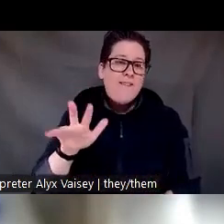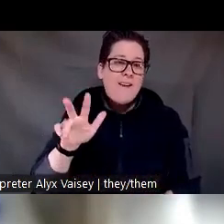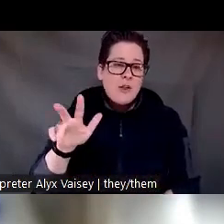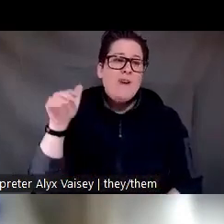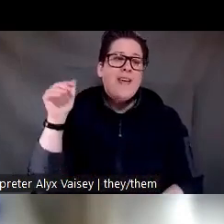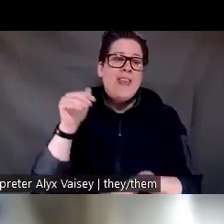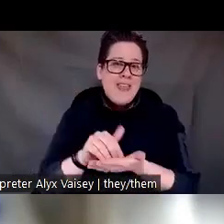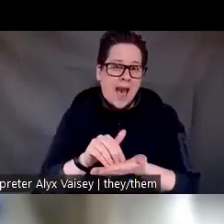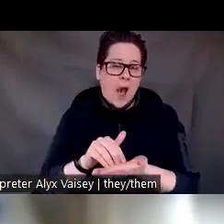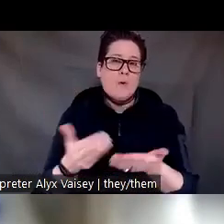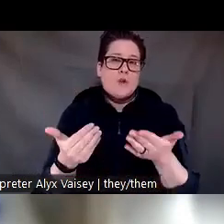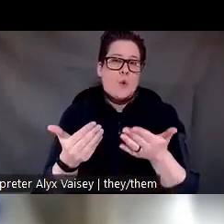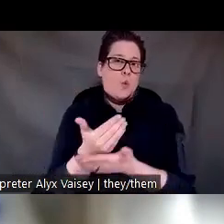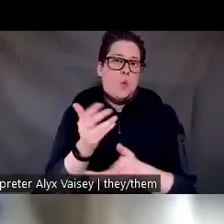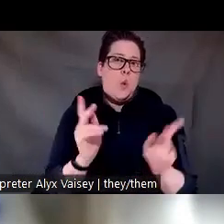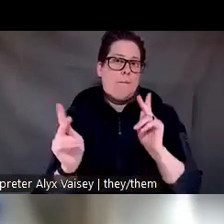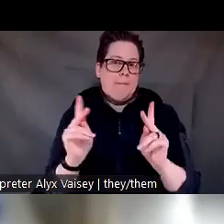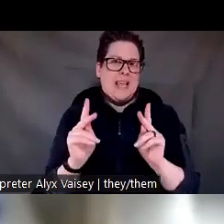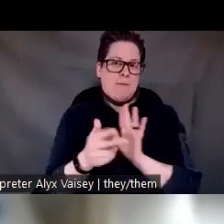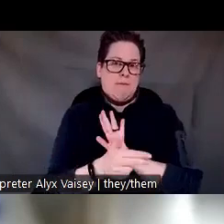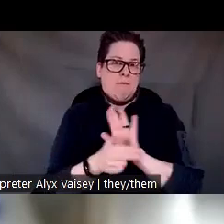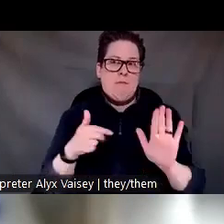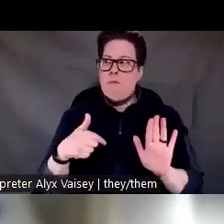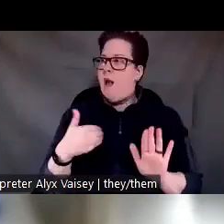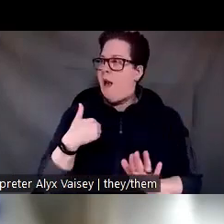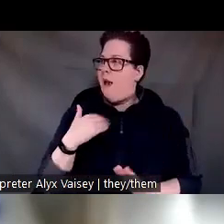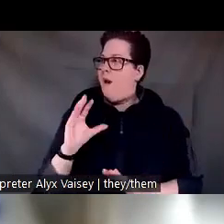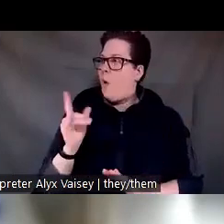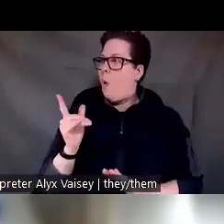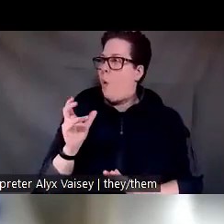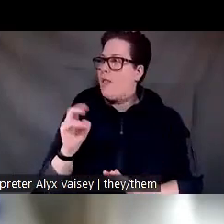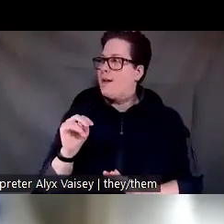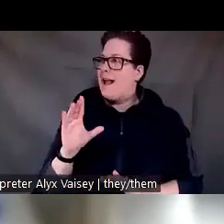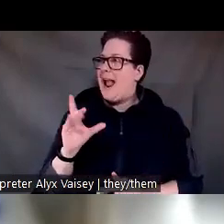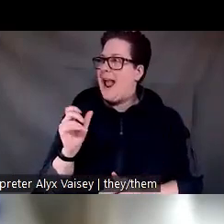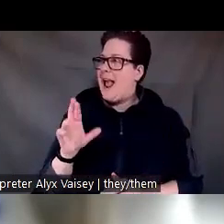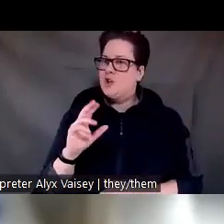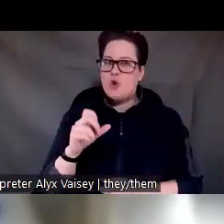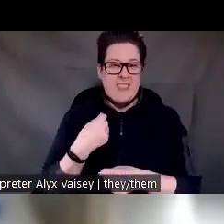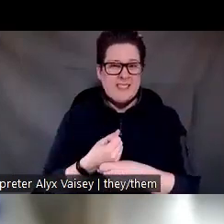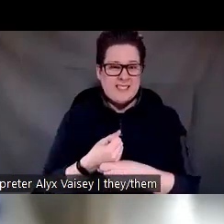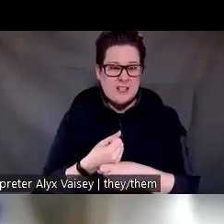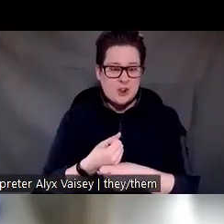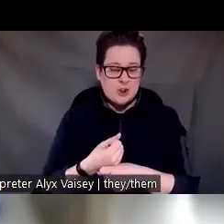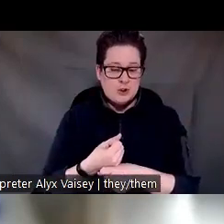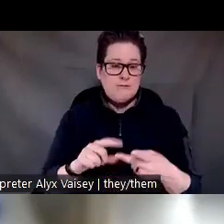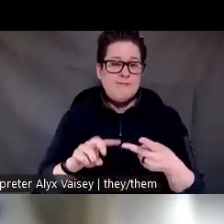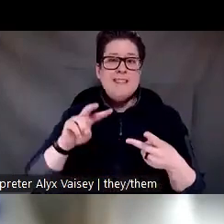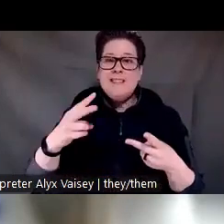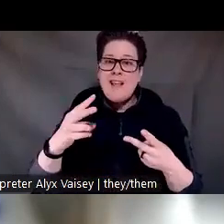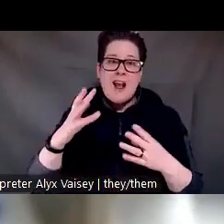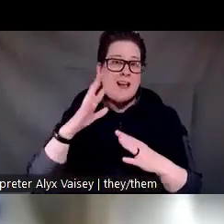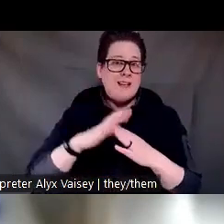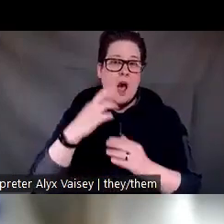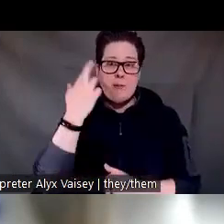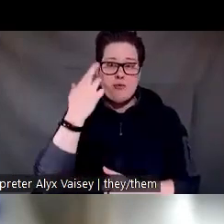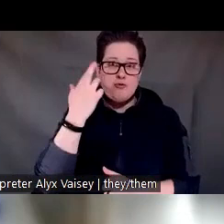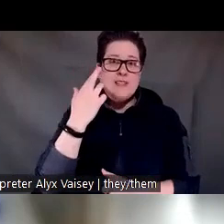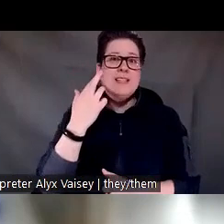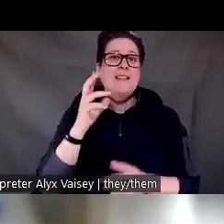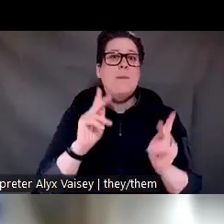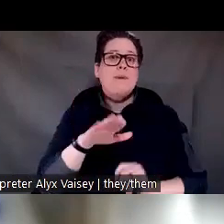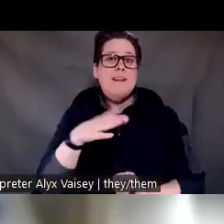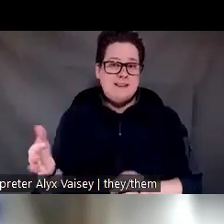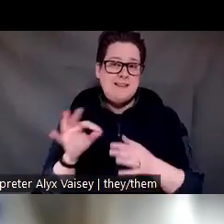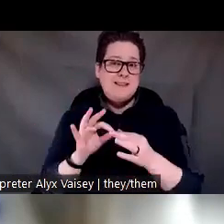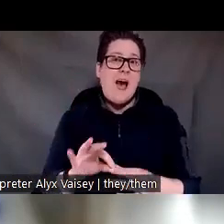153,000 new cases of colorectal cancer. It's the second most common cause of cancer-related deaths